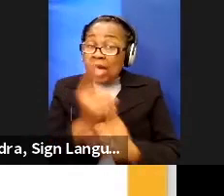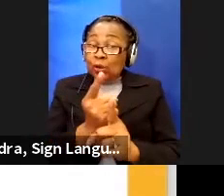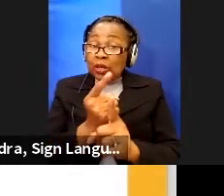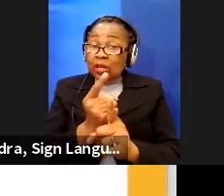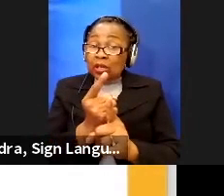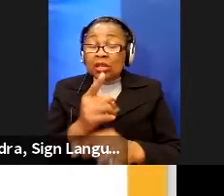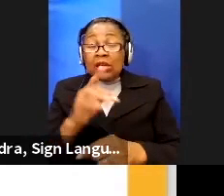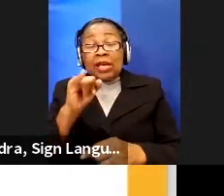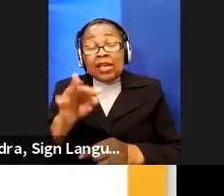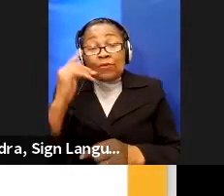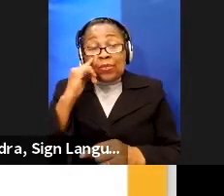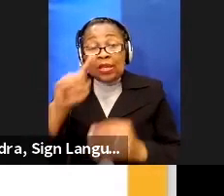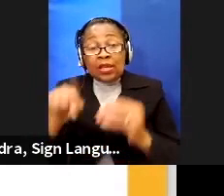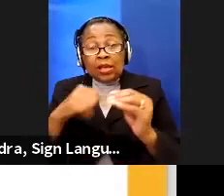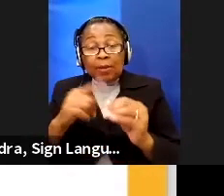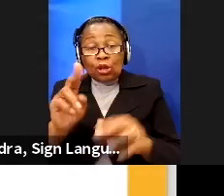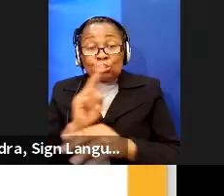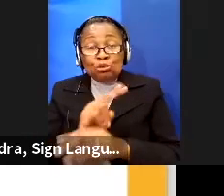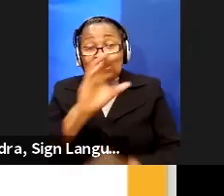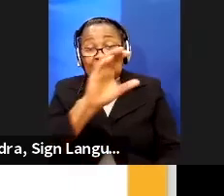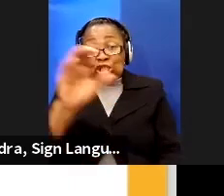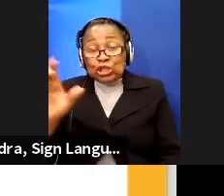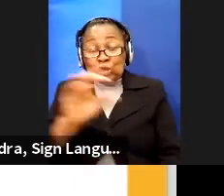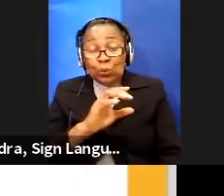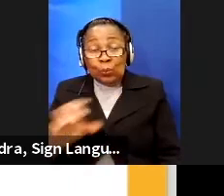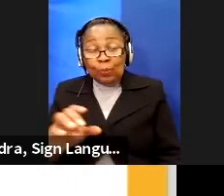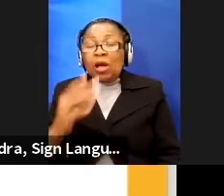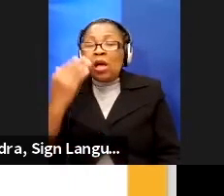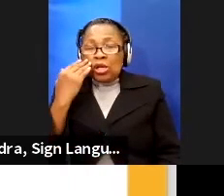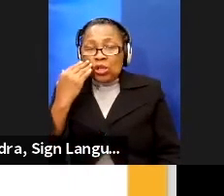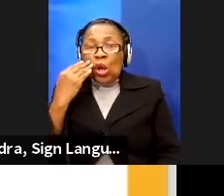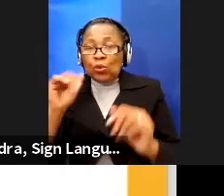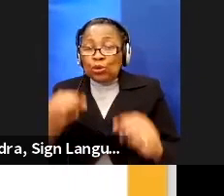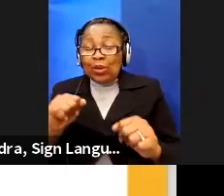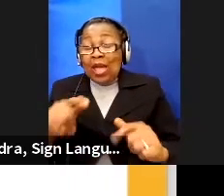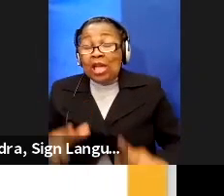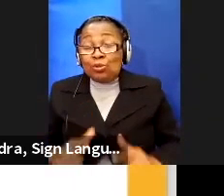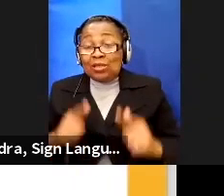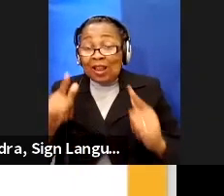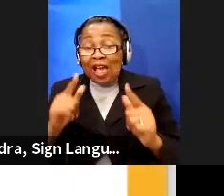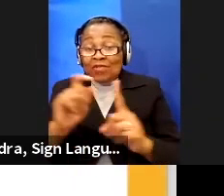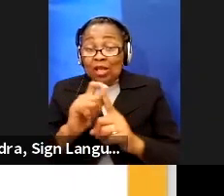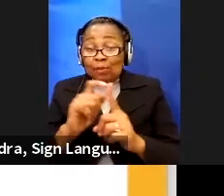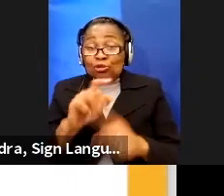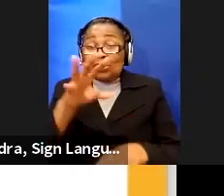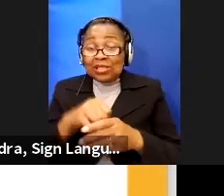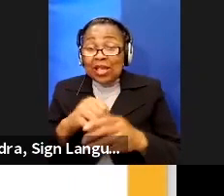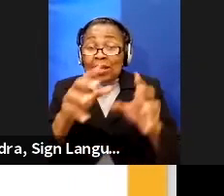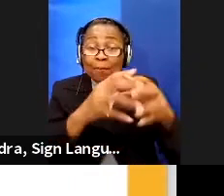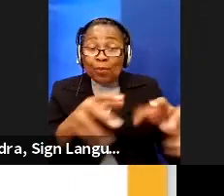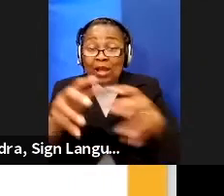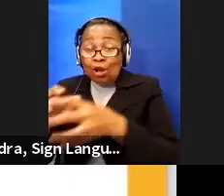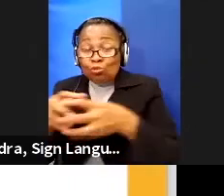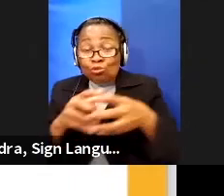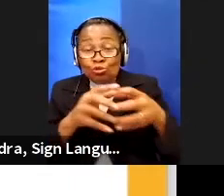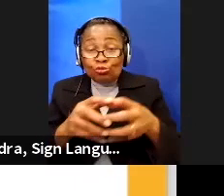are thinking about using Zoom, know that you can use live captioners in breakout rooms. There is a cost